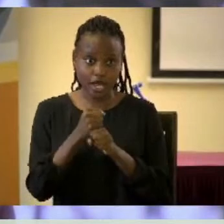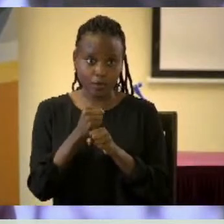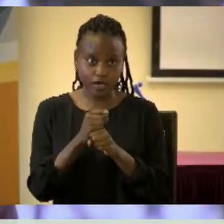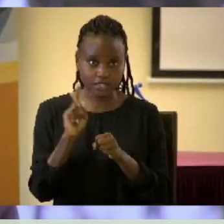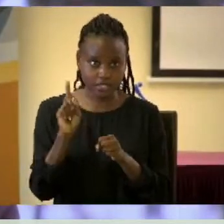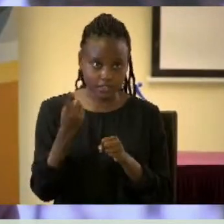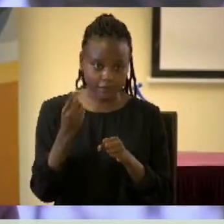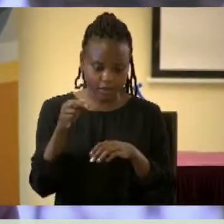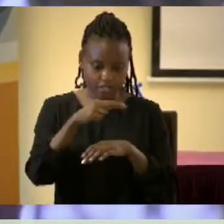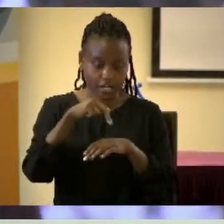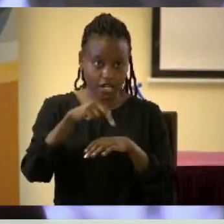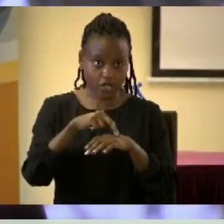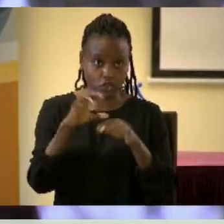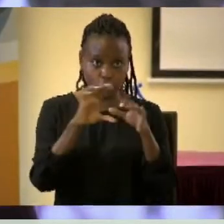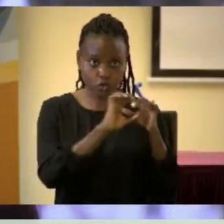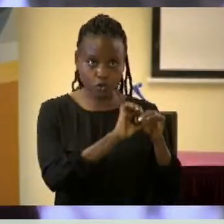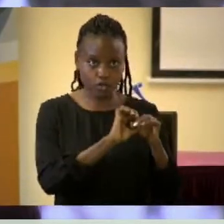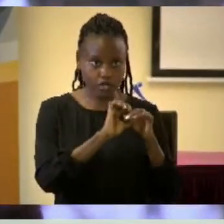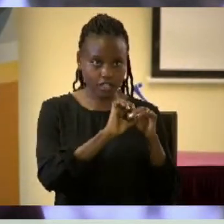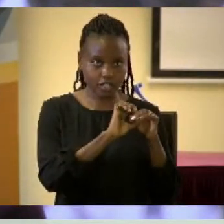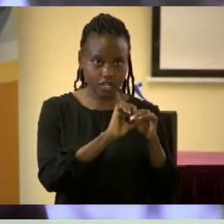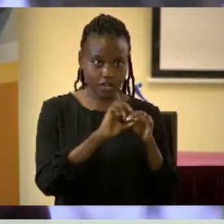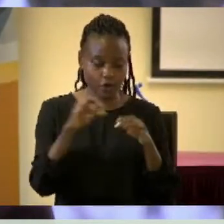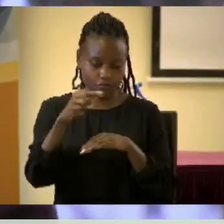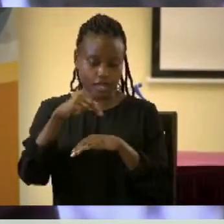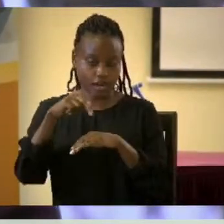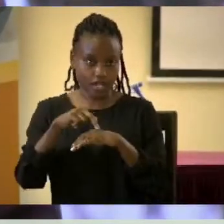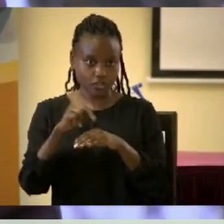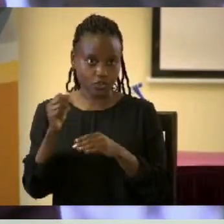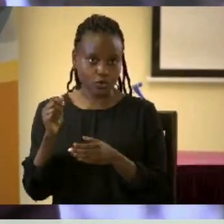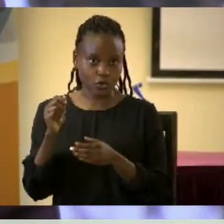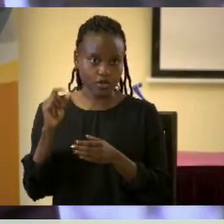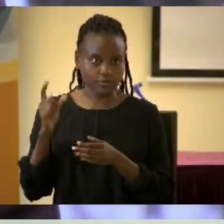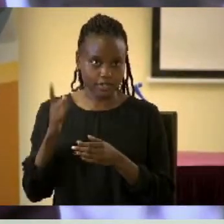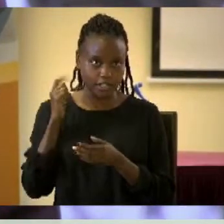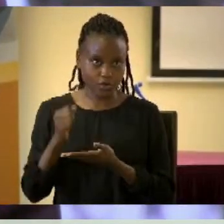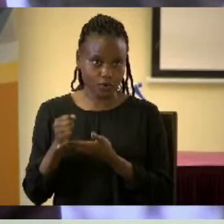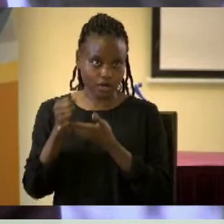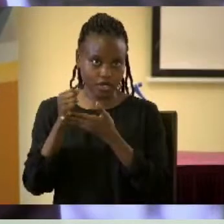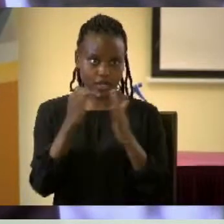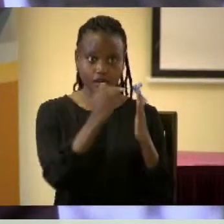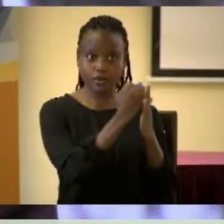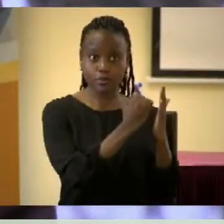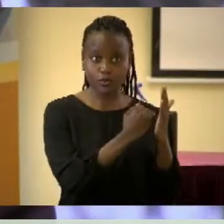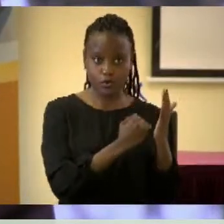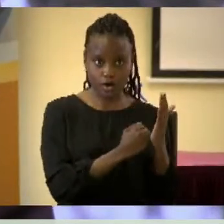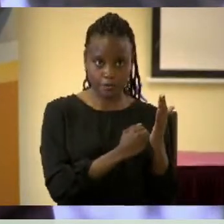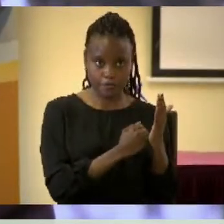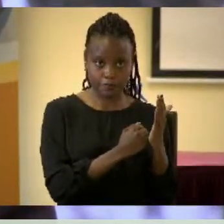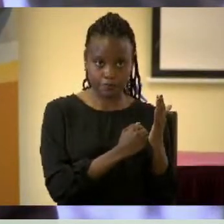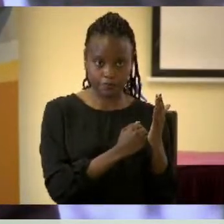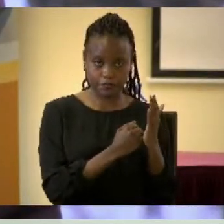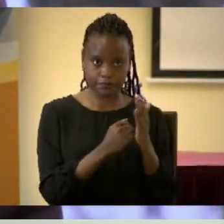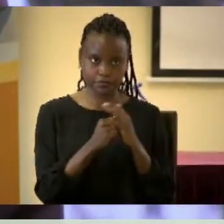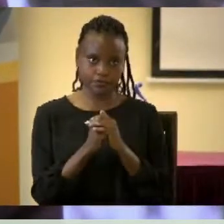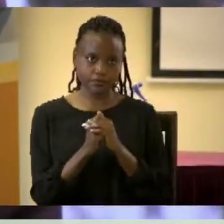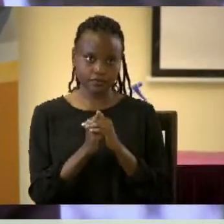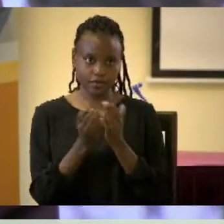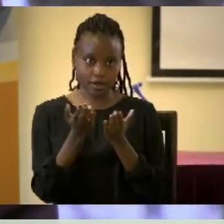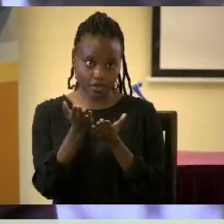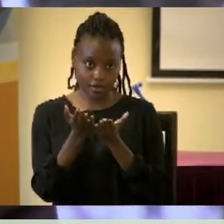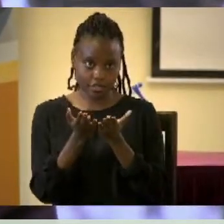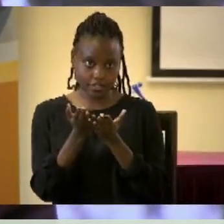national coordinator of the National Legal Aid and Awareness Program, which is the precursor to the National Legal Aid